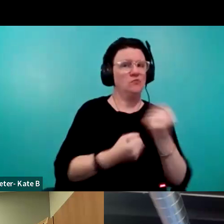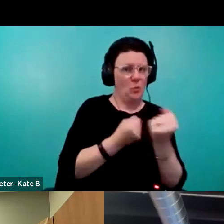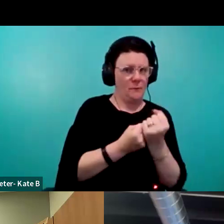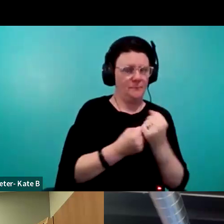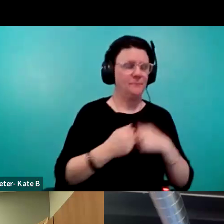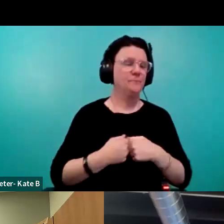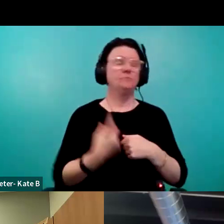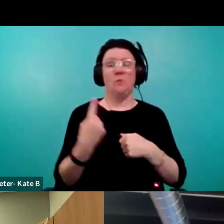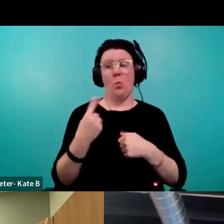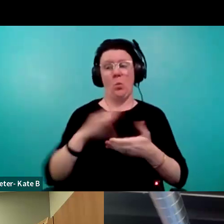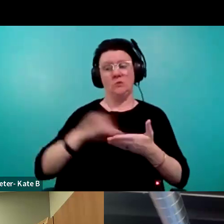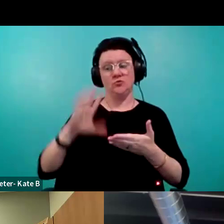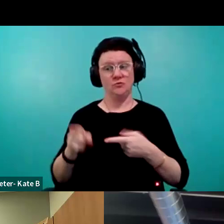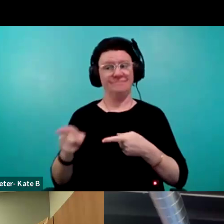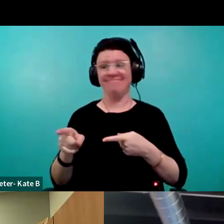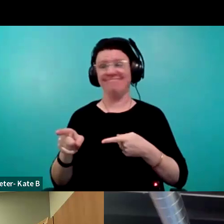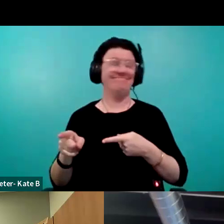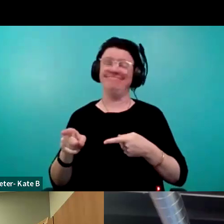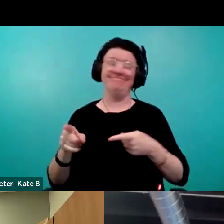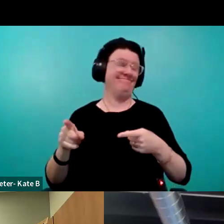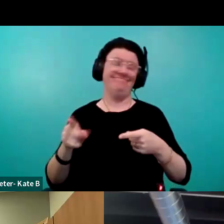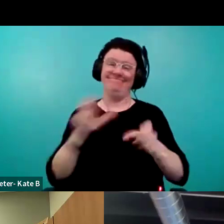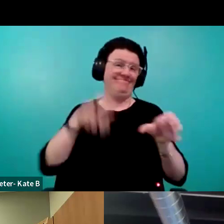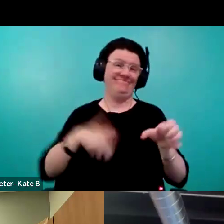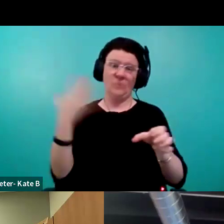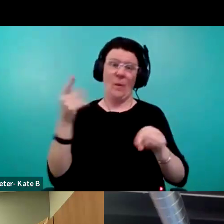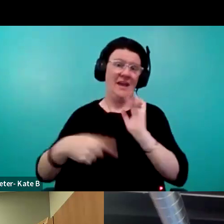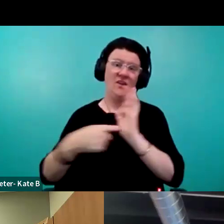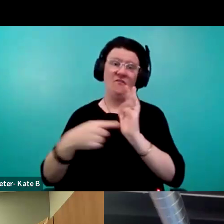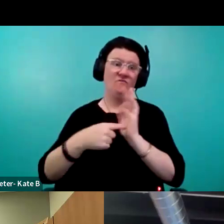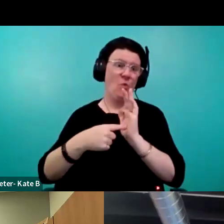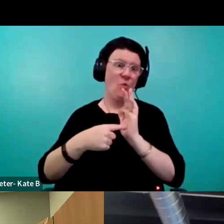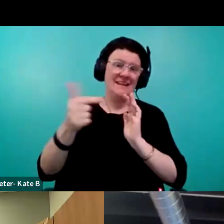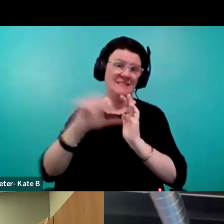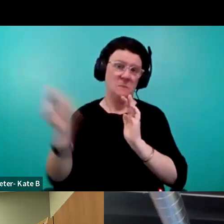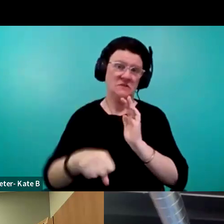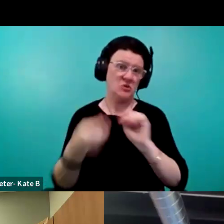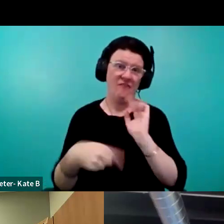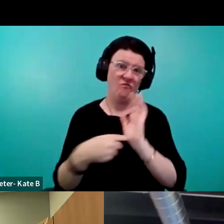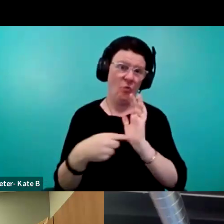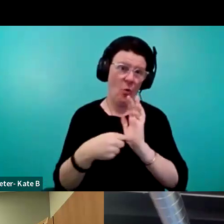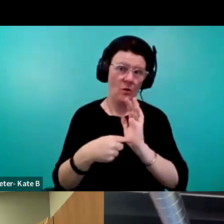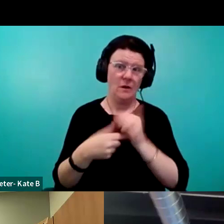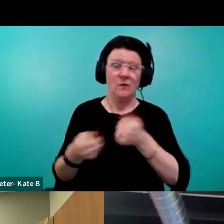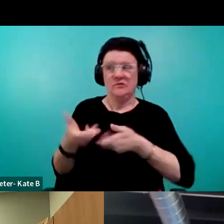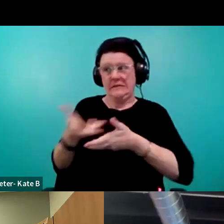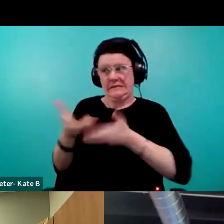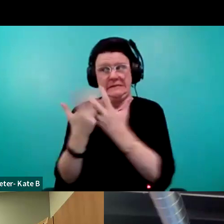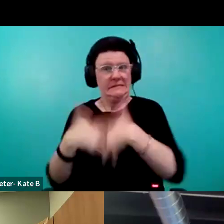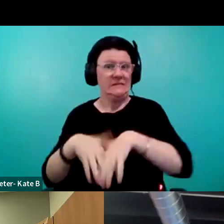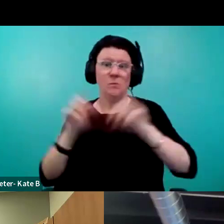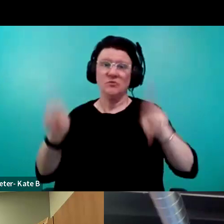have one student that is not returning right now because she can't afford the next semester. So we're trying to work something out,